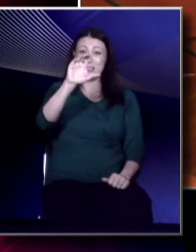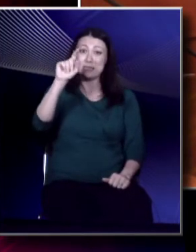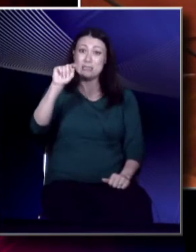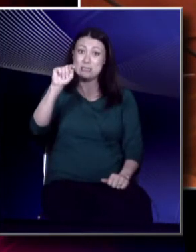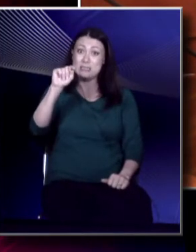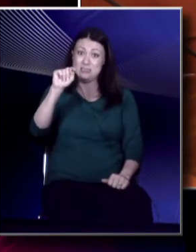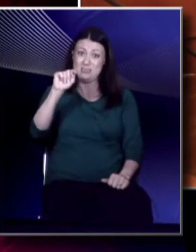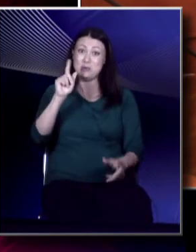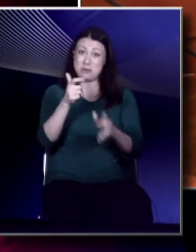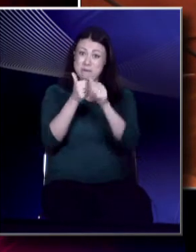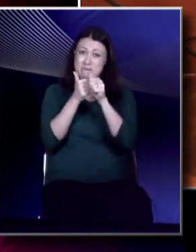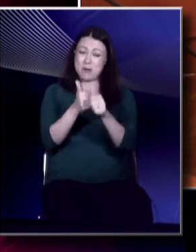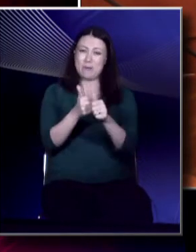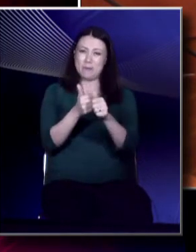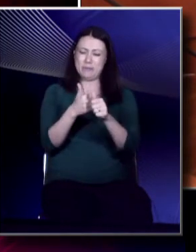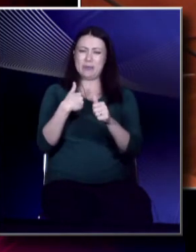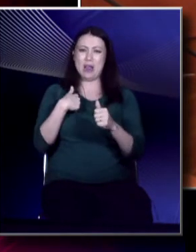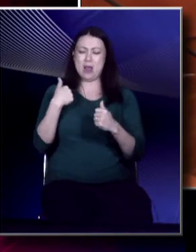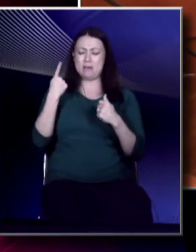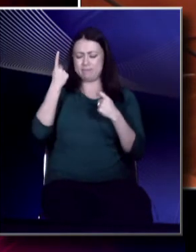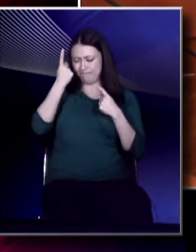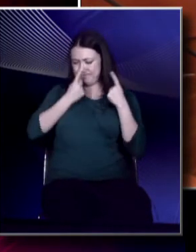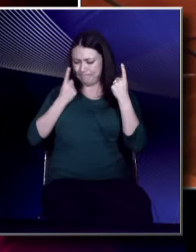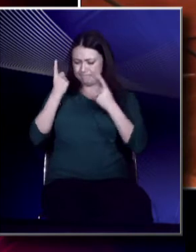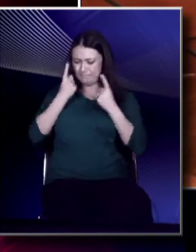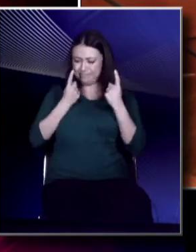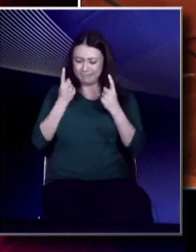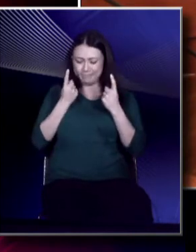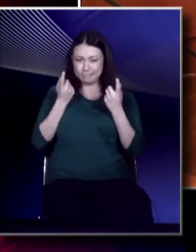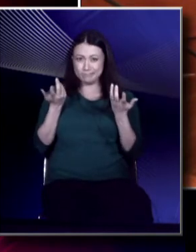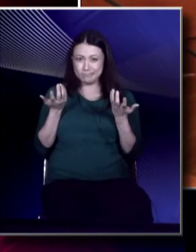transparency, it causes me to wonder and ask the question.